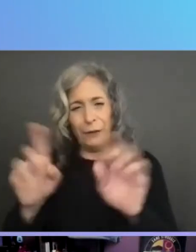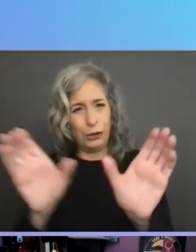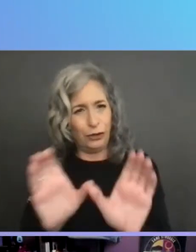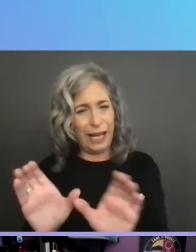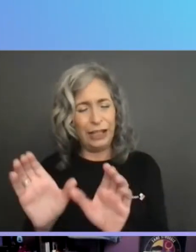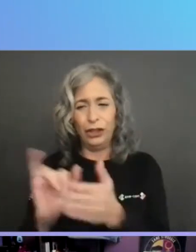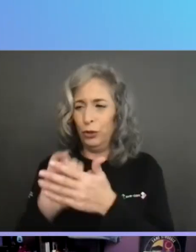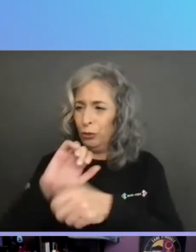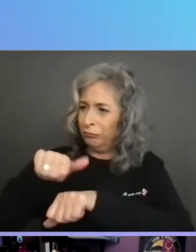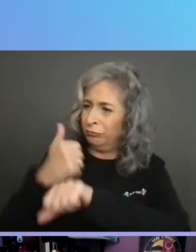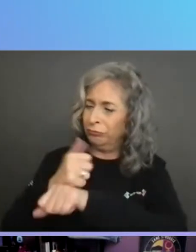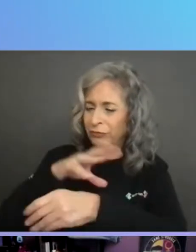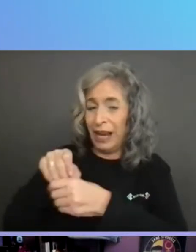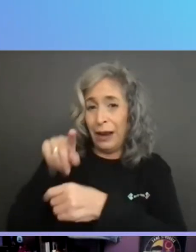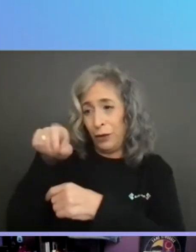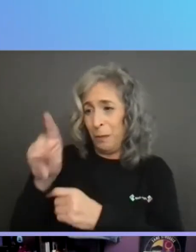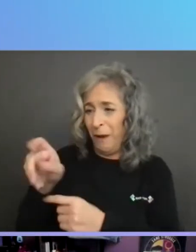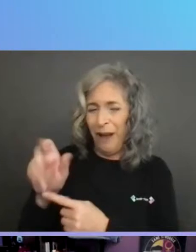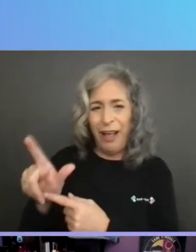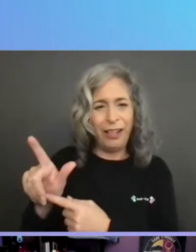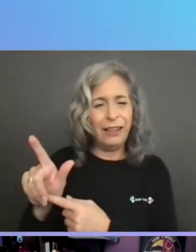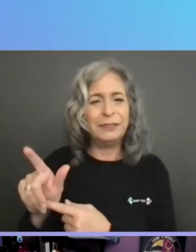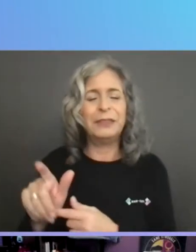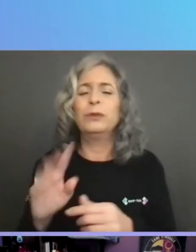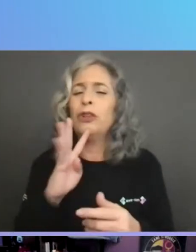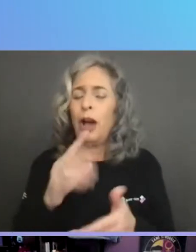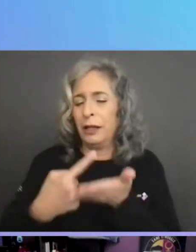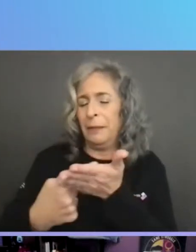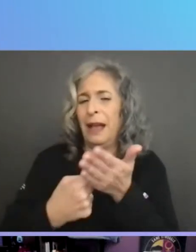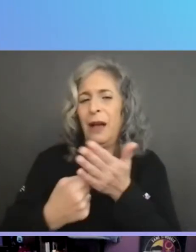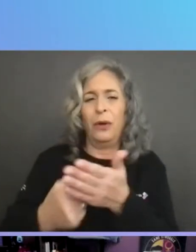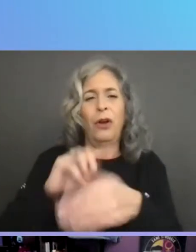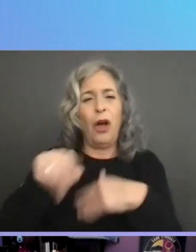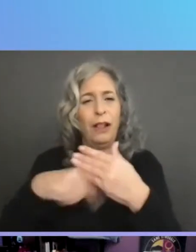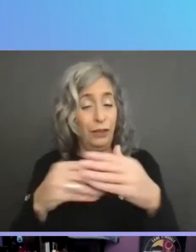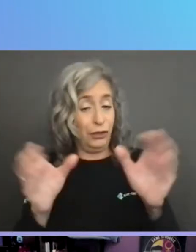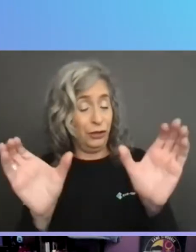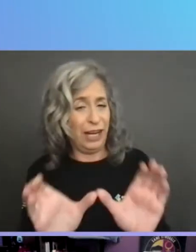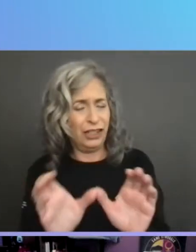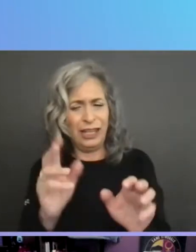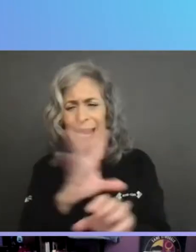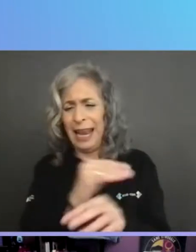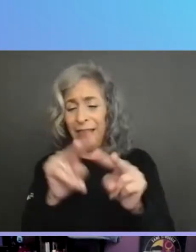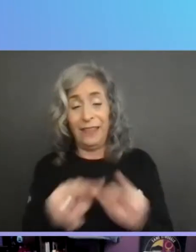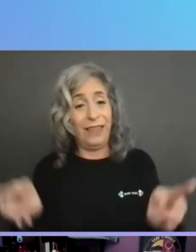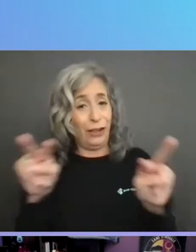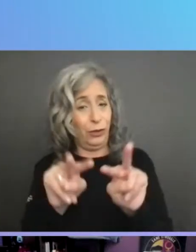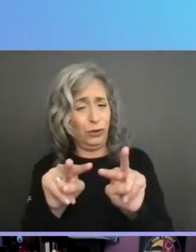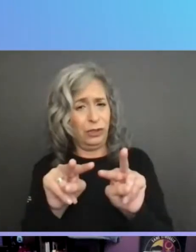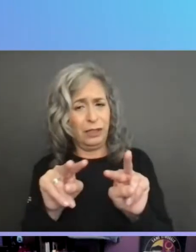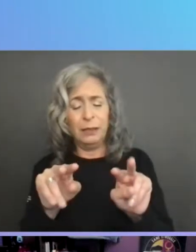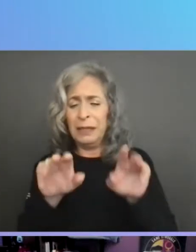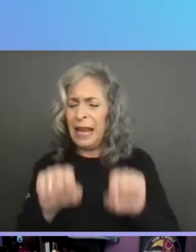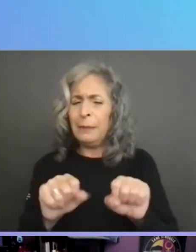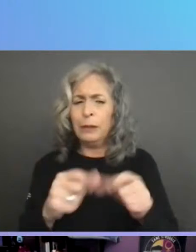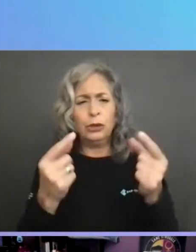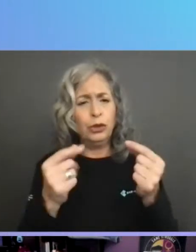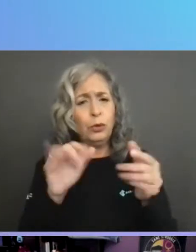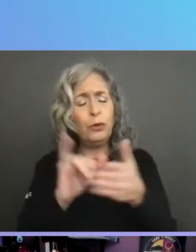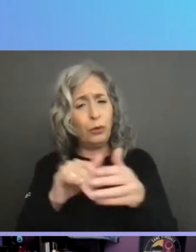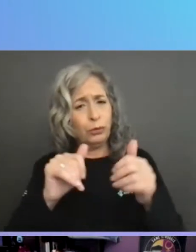builds into what the certifications are. And those values come from being able to do those job tasks